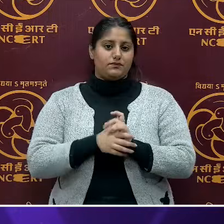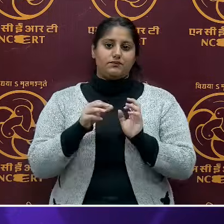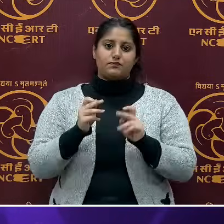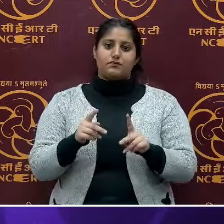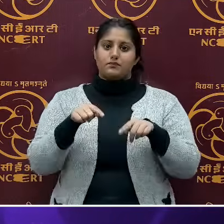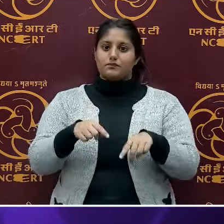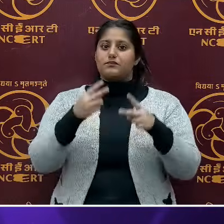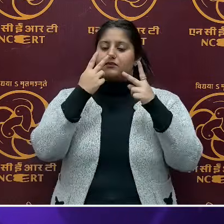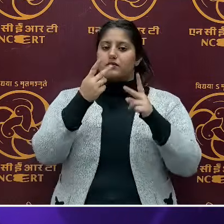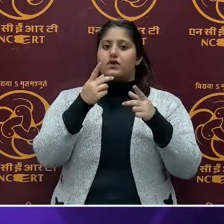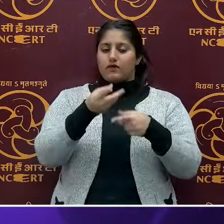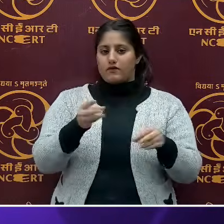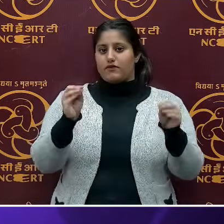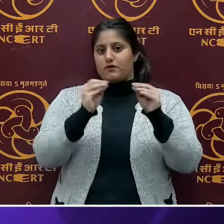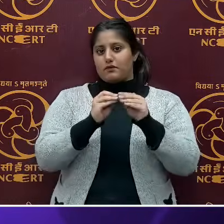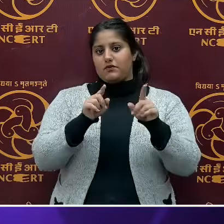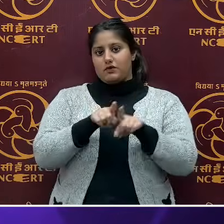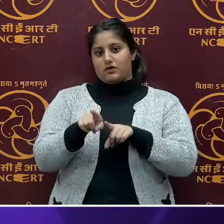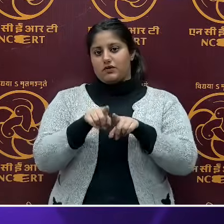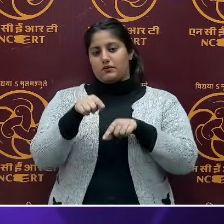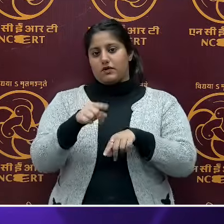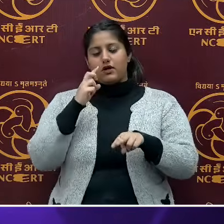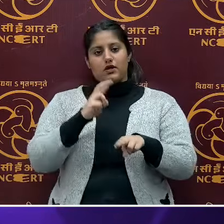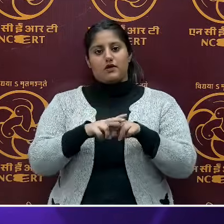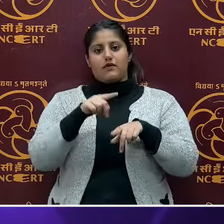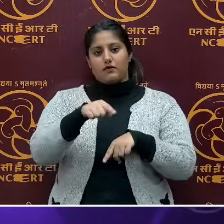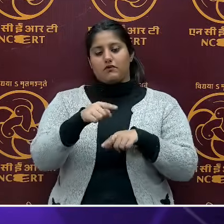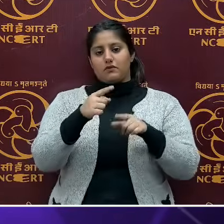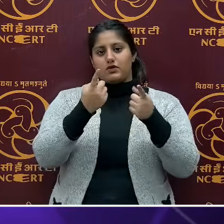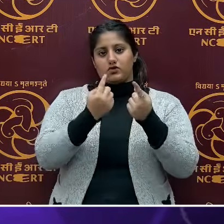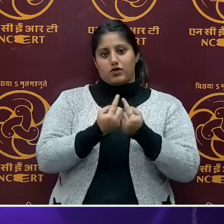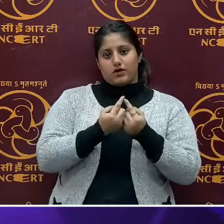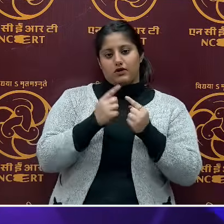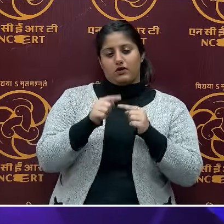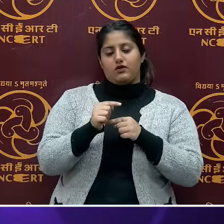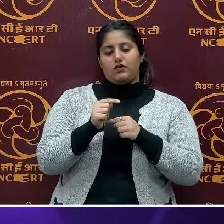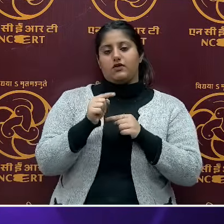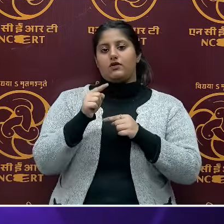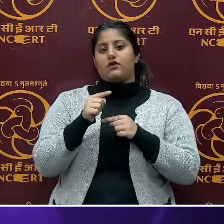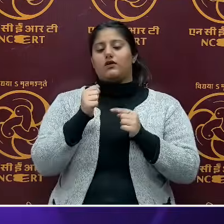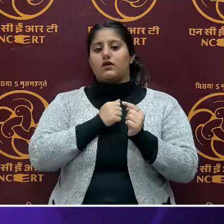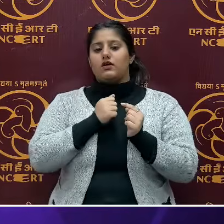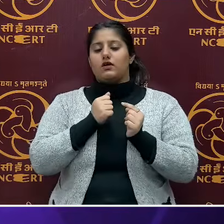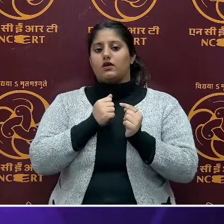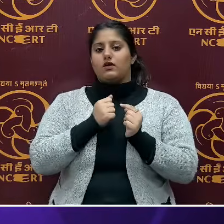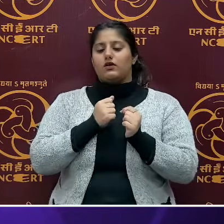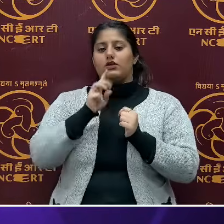Another example. In this case you need to check, are the ratios